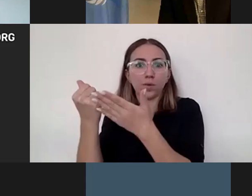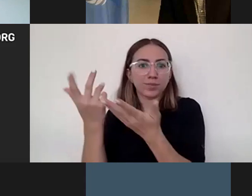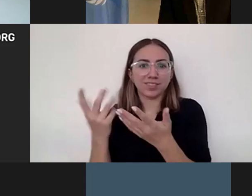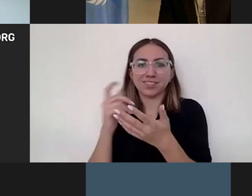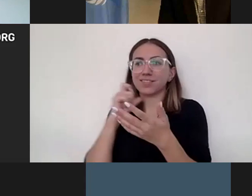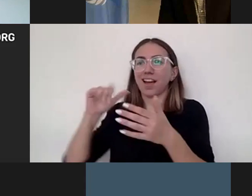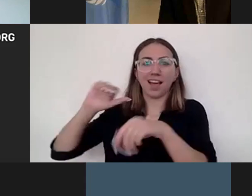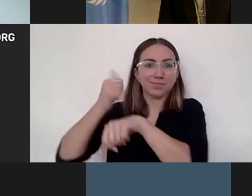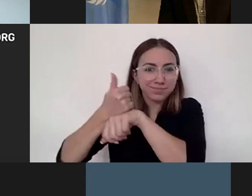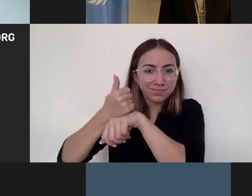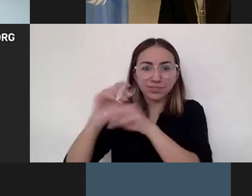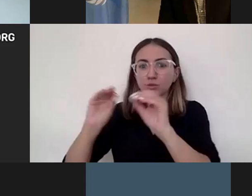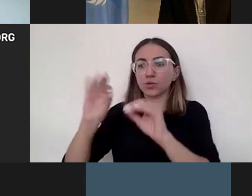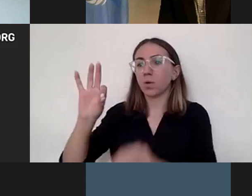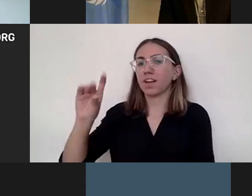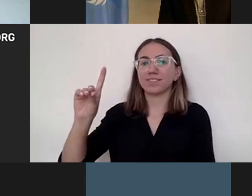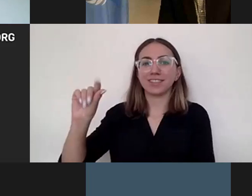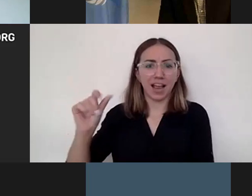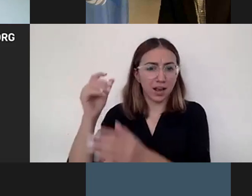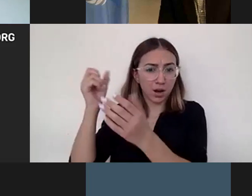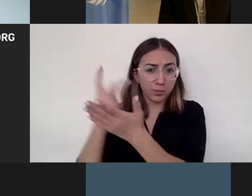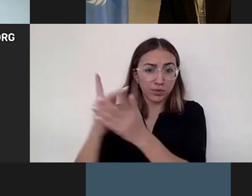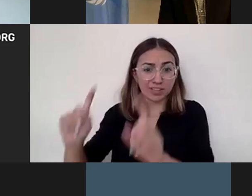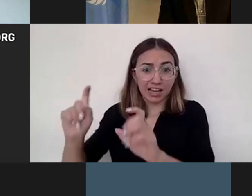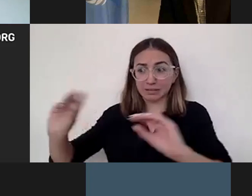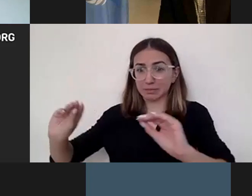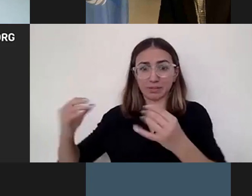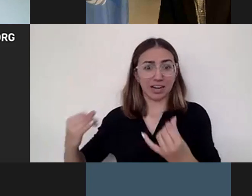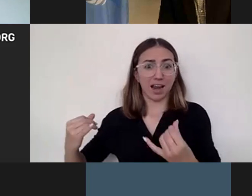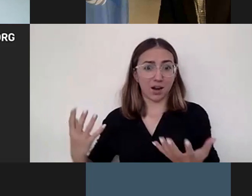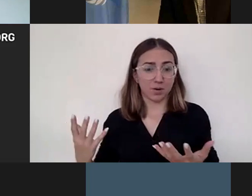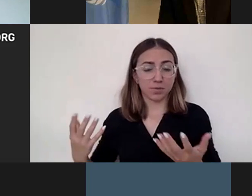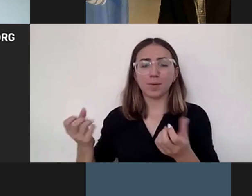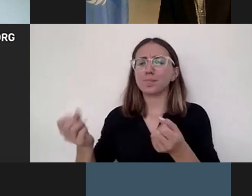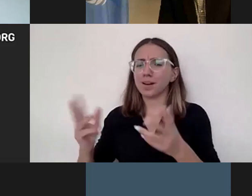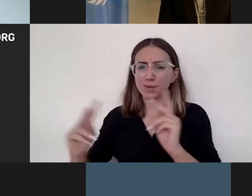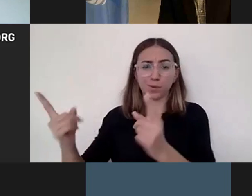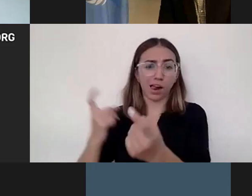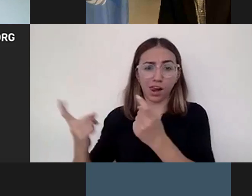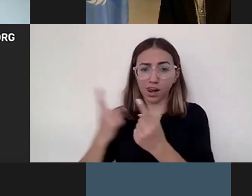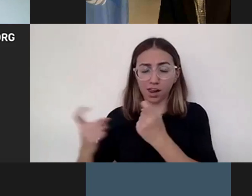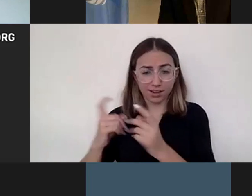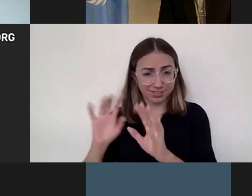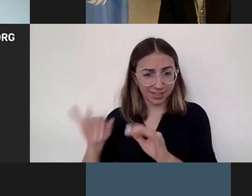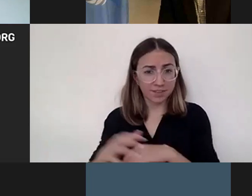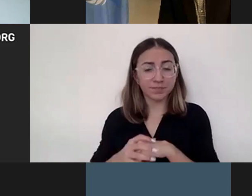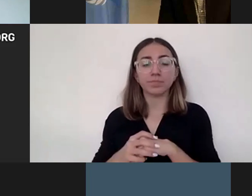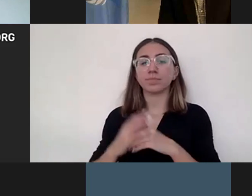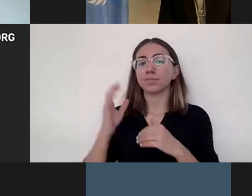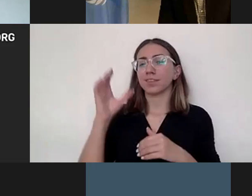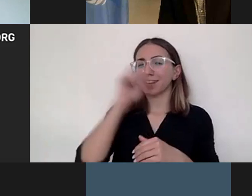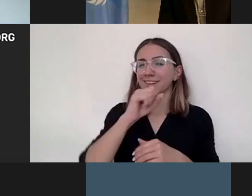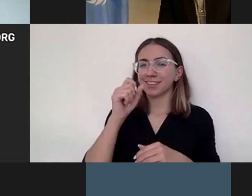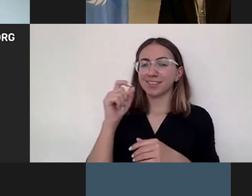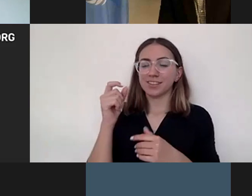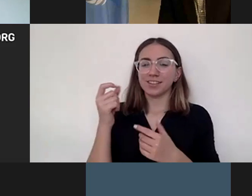and there's no FDA approved test to do that strategy. But I have a lot of people who ask me, I guess because they keep bugging me, I'll do